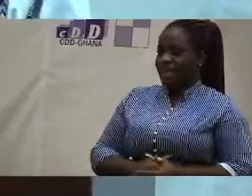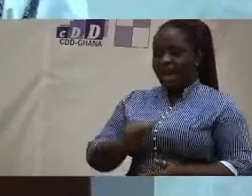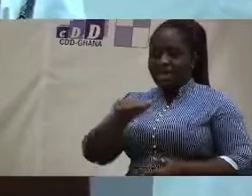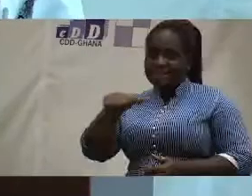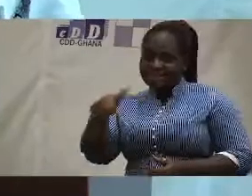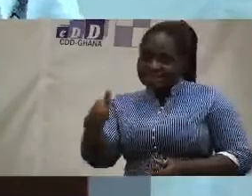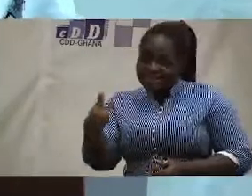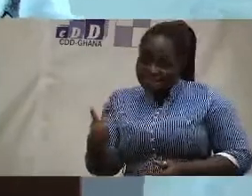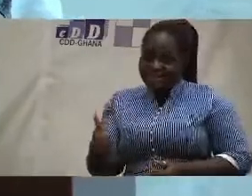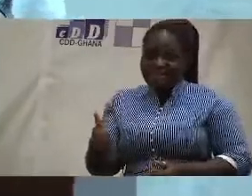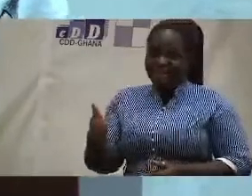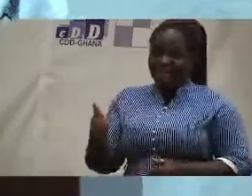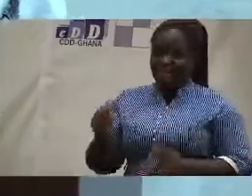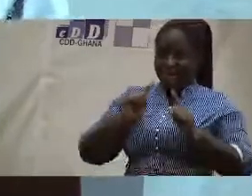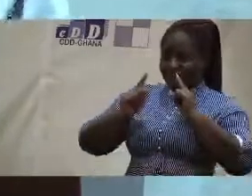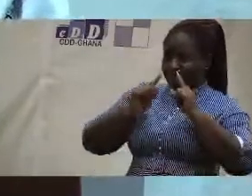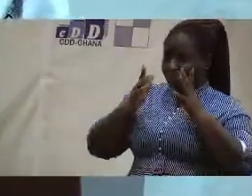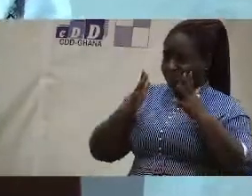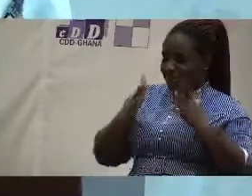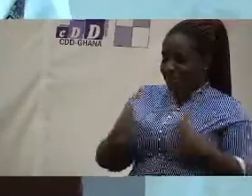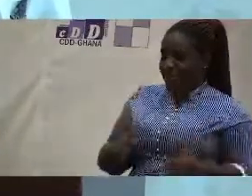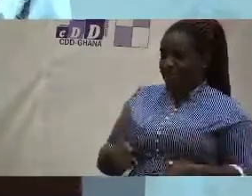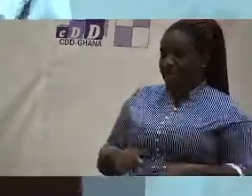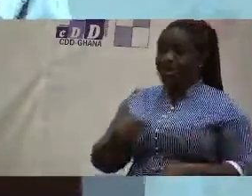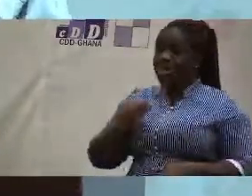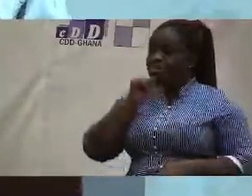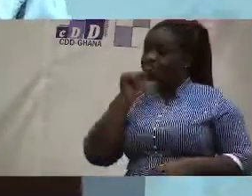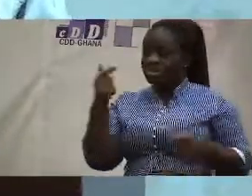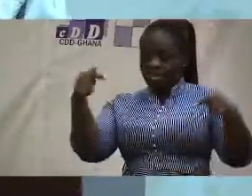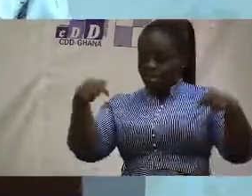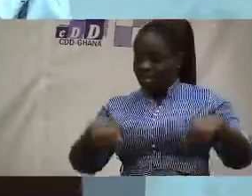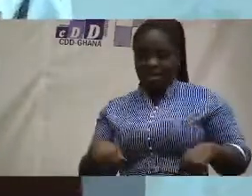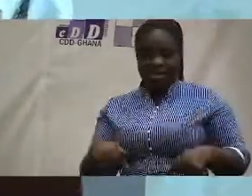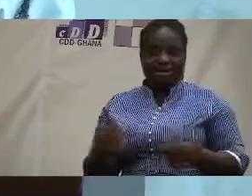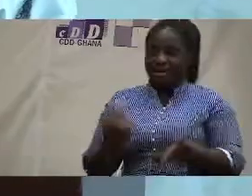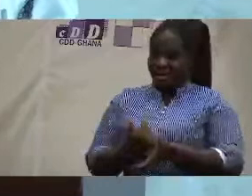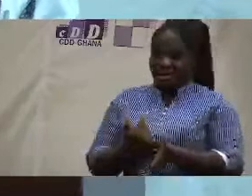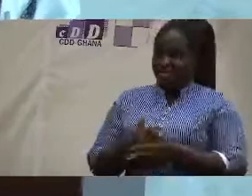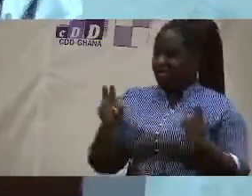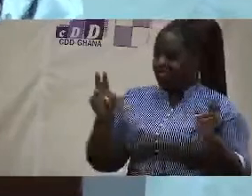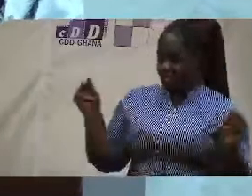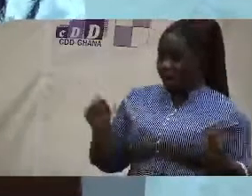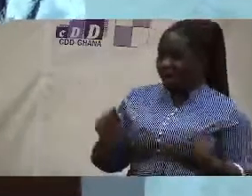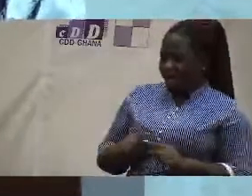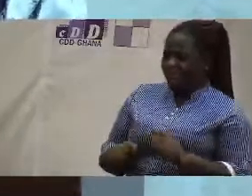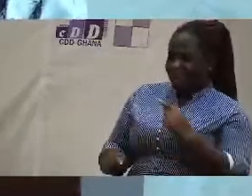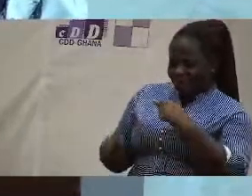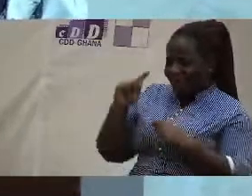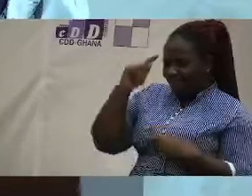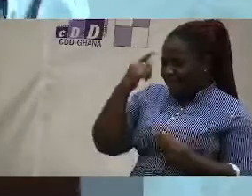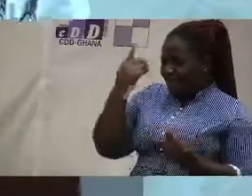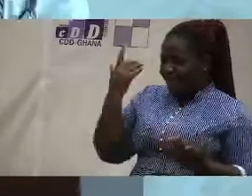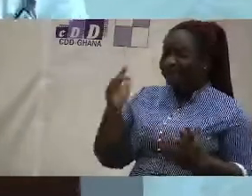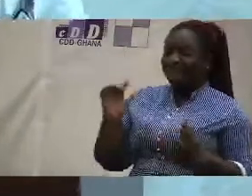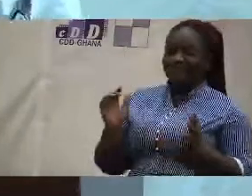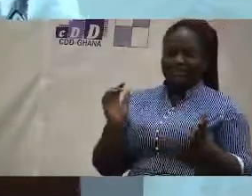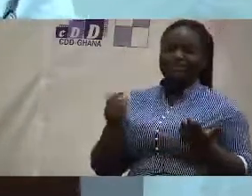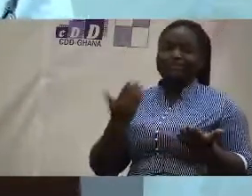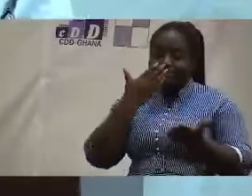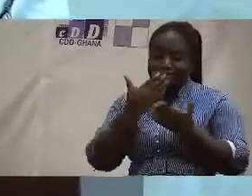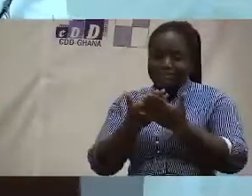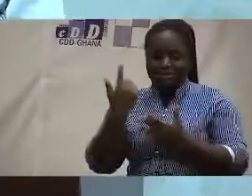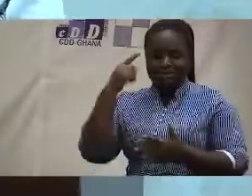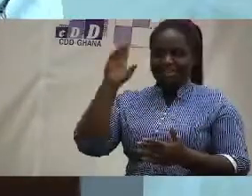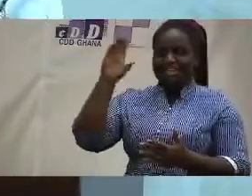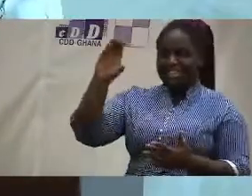another speaker who is not from Ghana. And I think that it's a plus for the